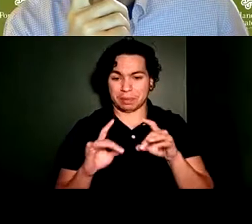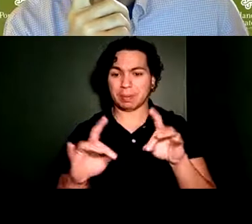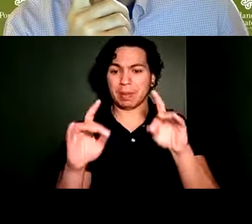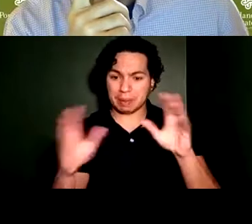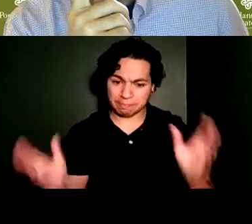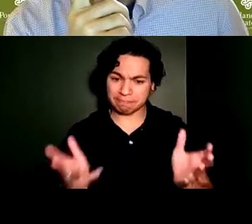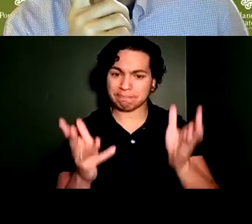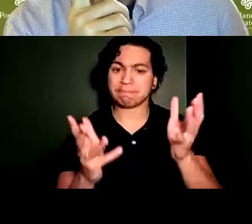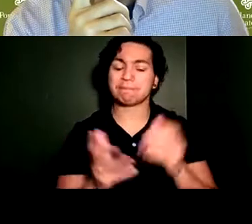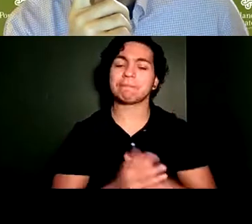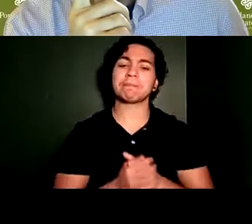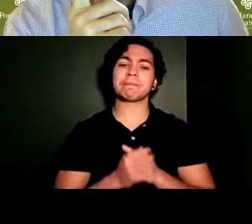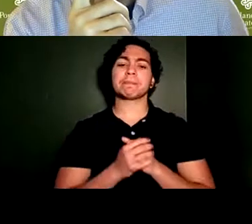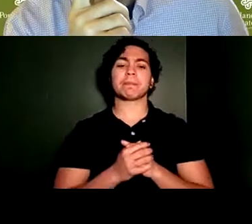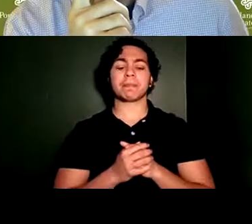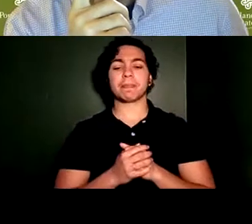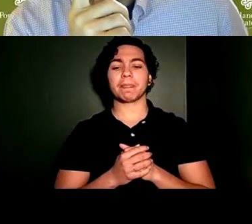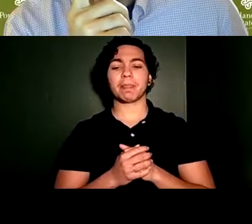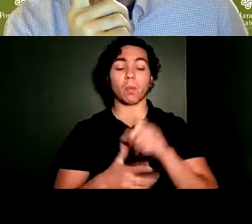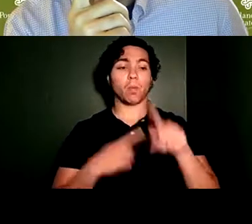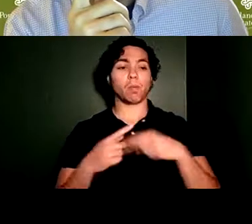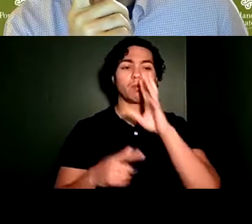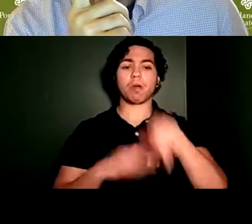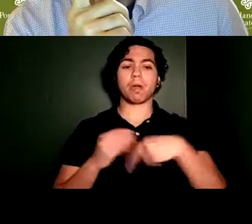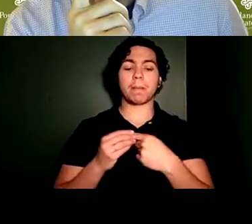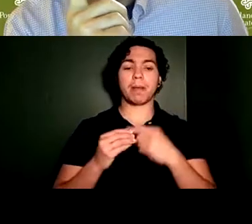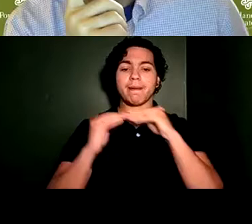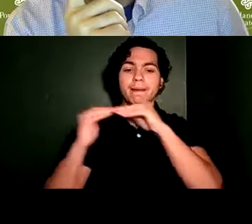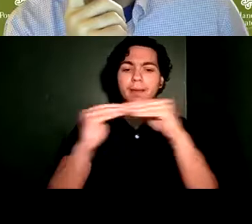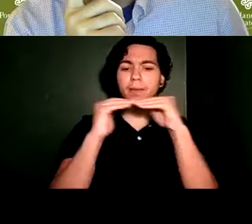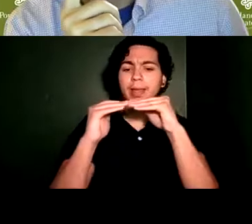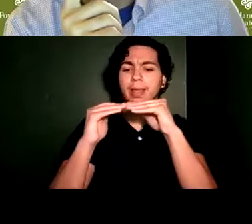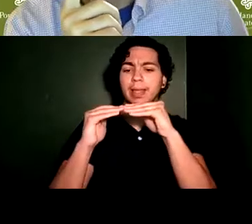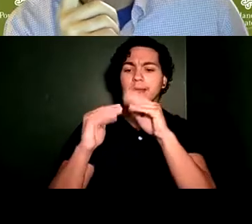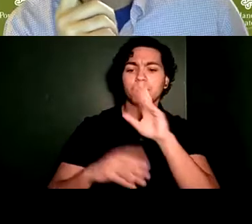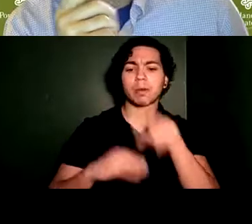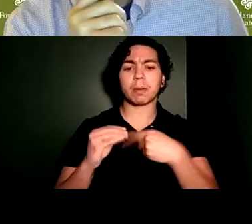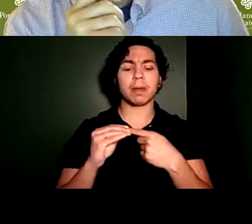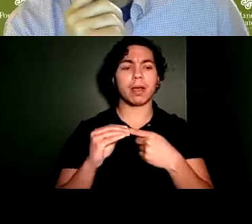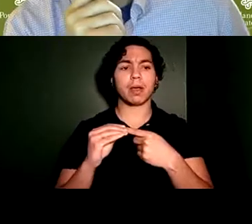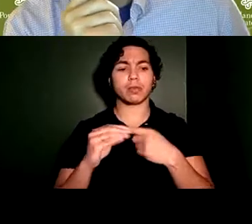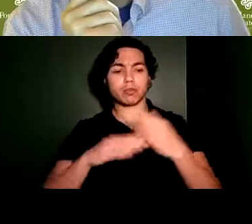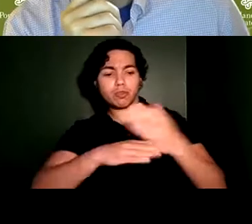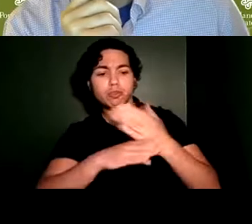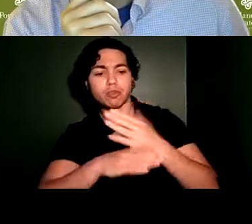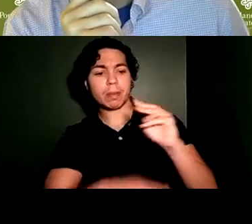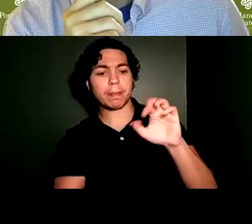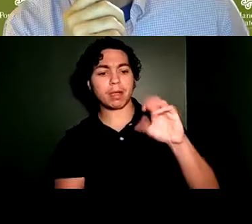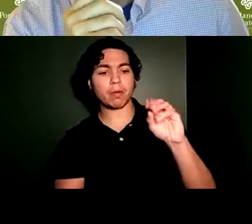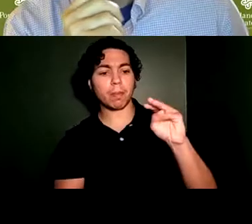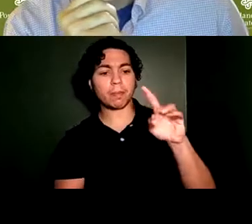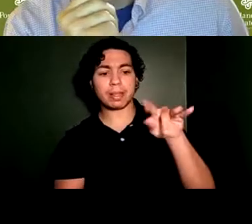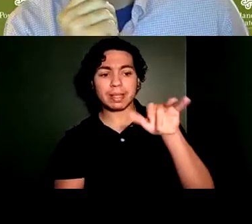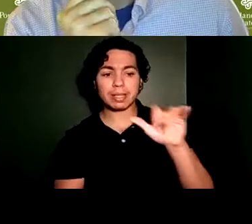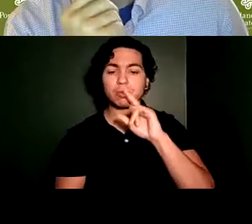in when you talk about equity, when you talk about shared micromobility really working